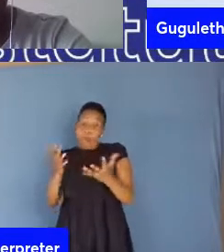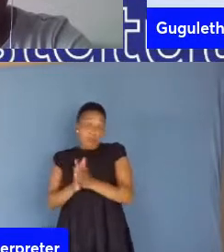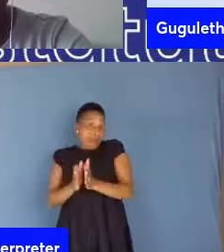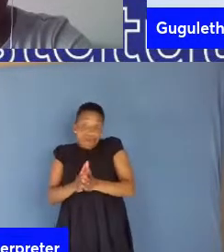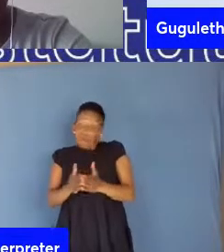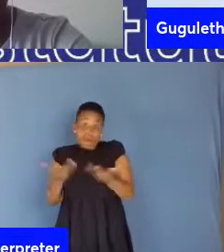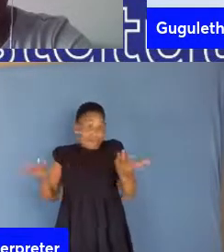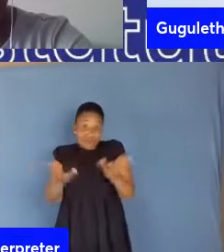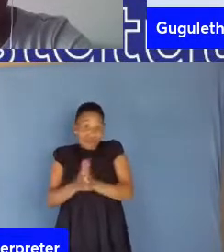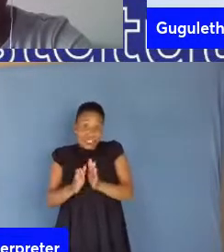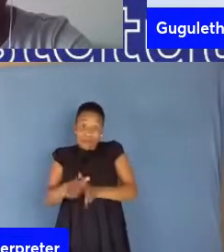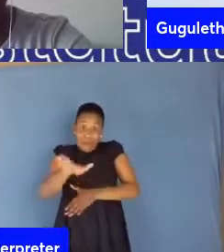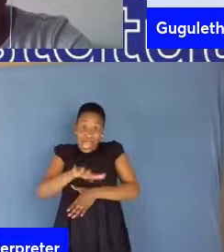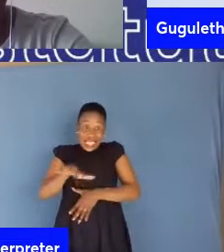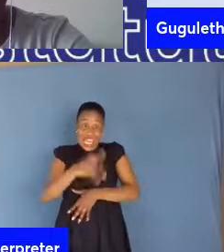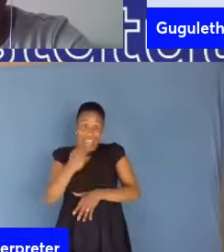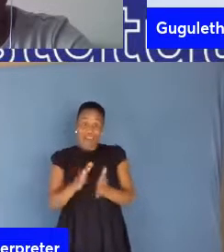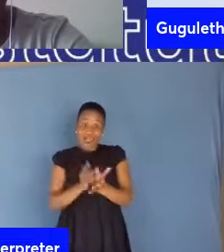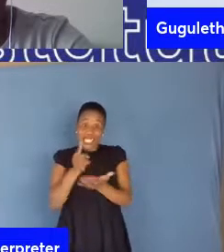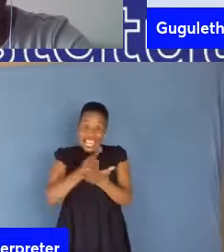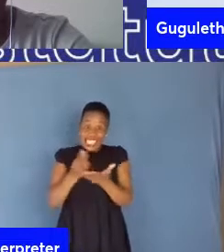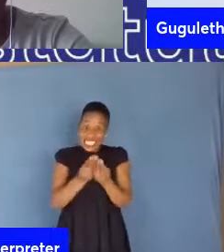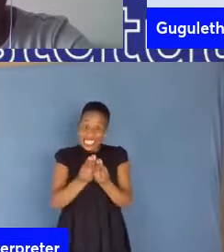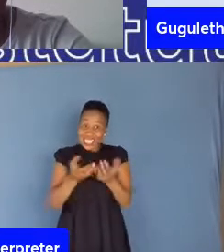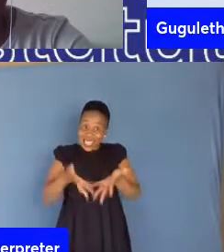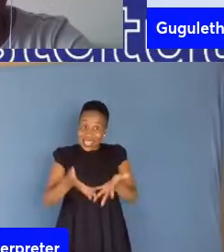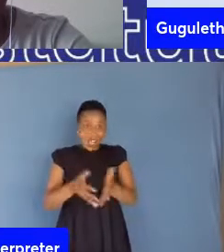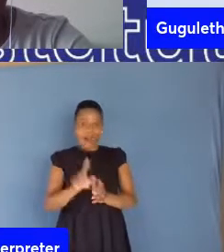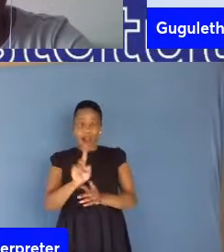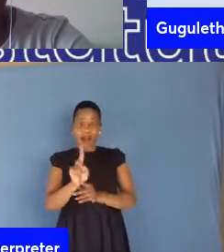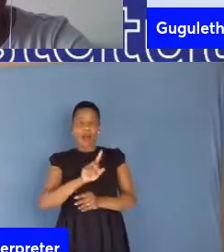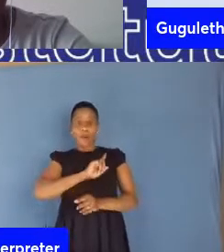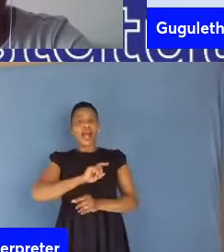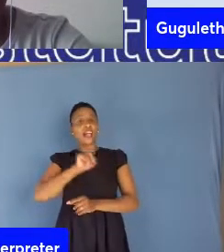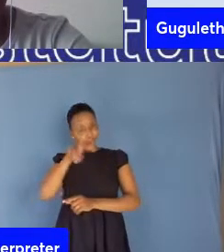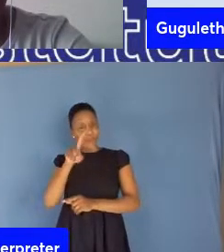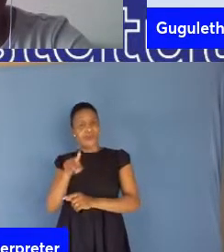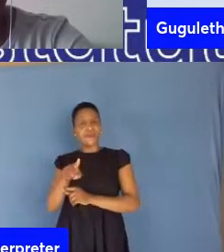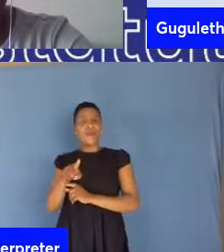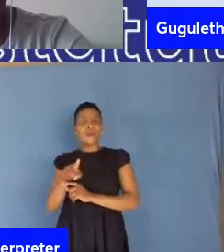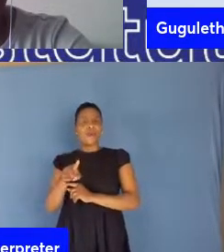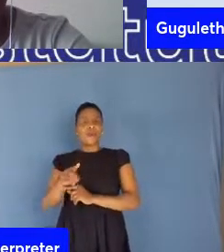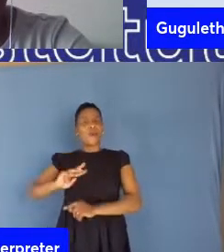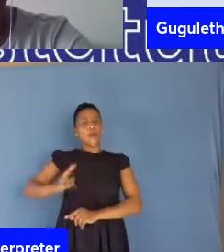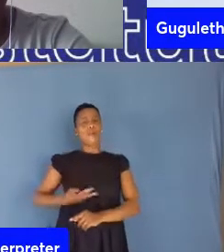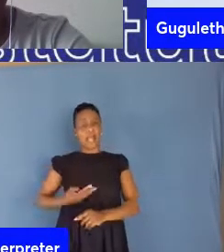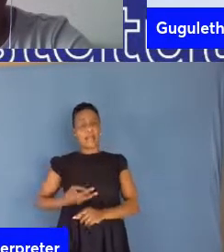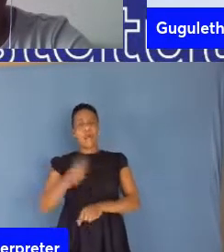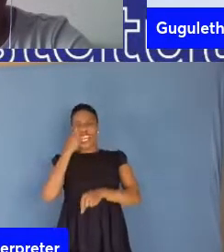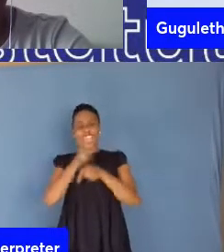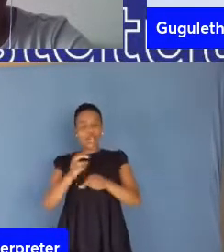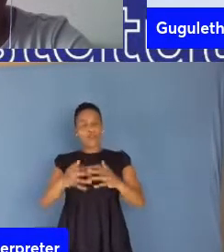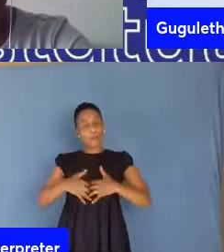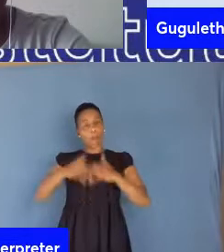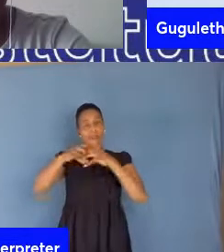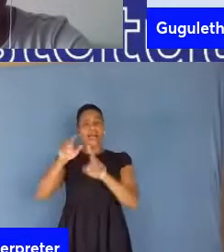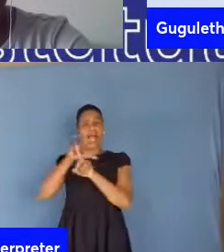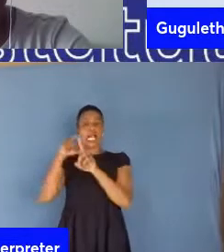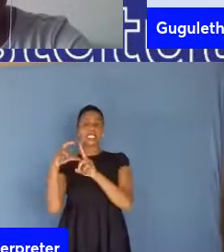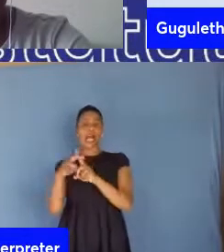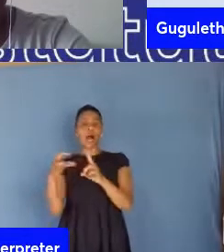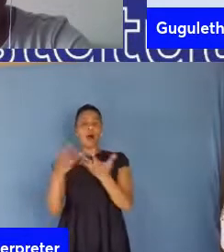that you do this work that you do. So we need to create a new culture of boys that will end up being